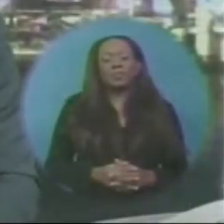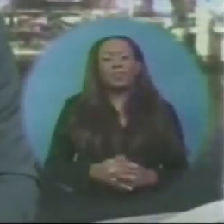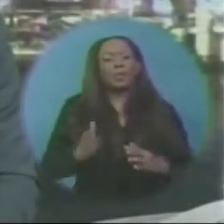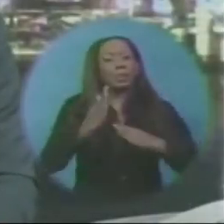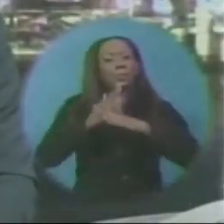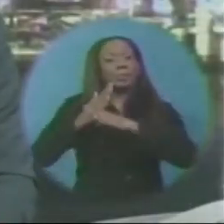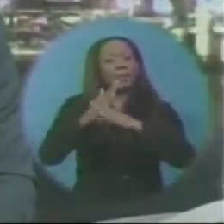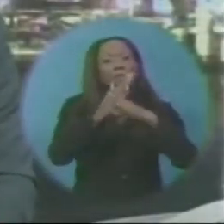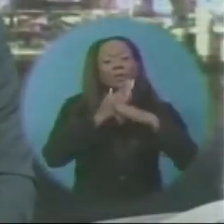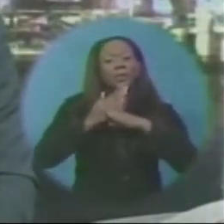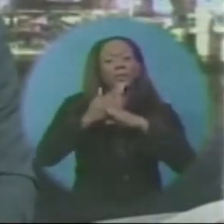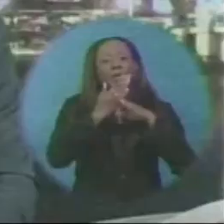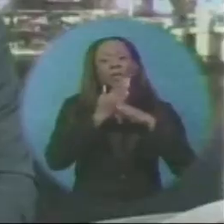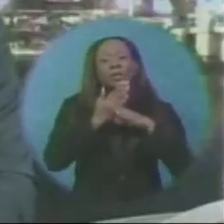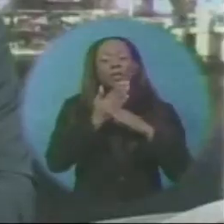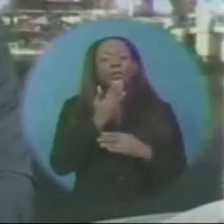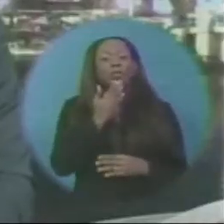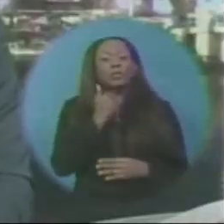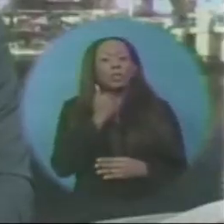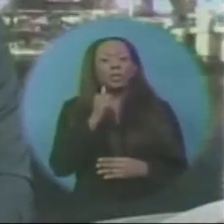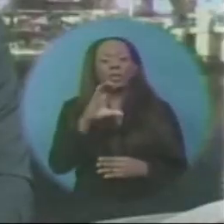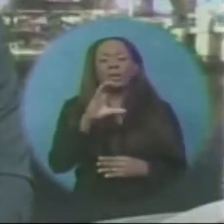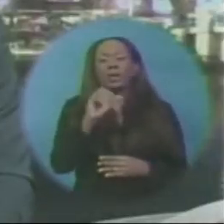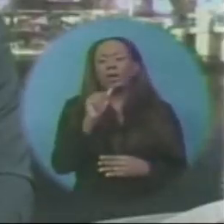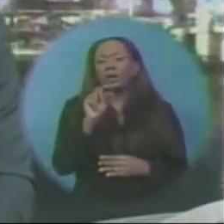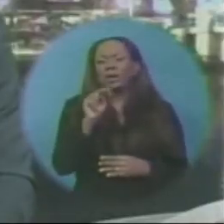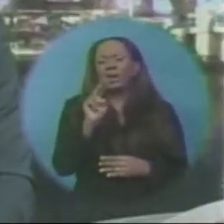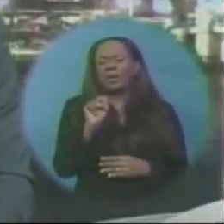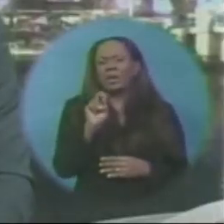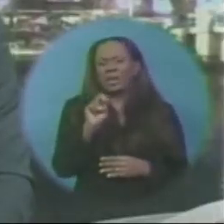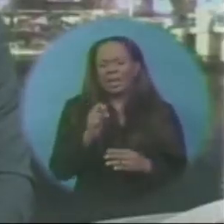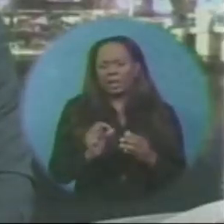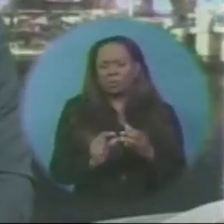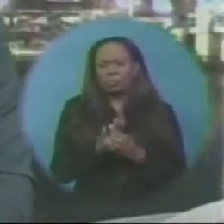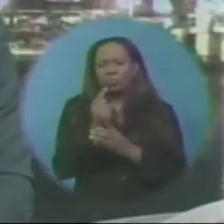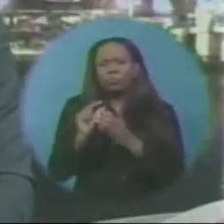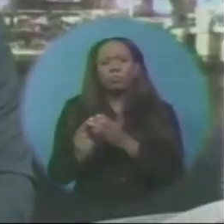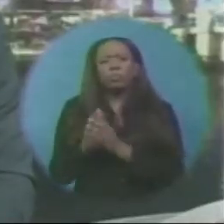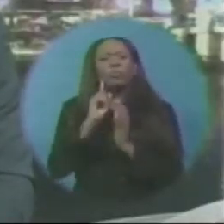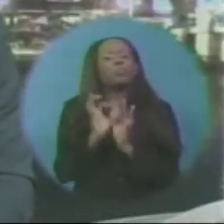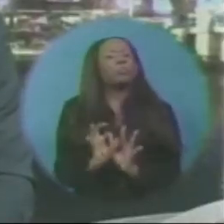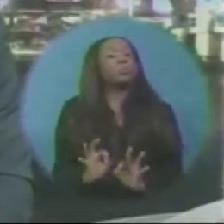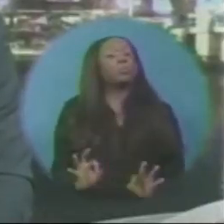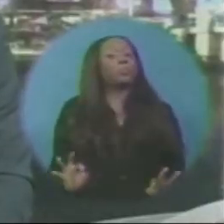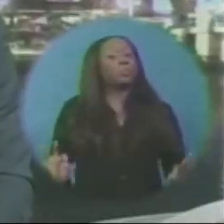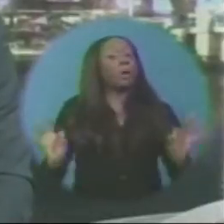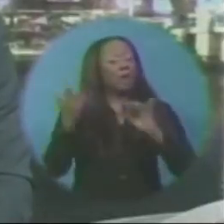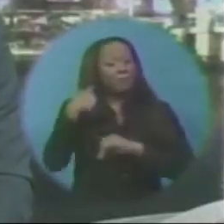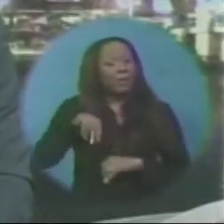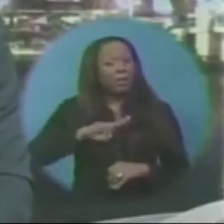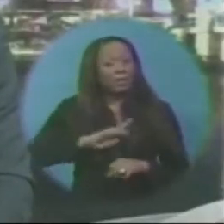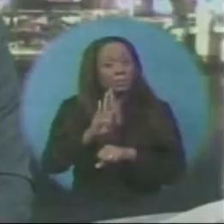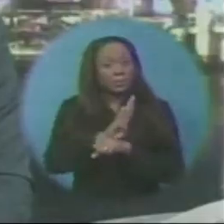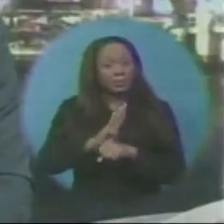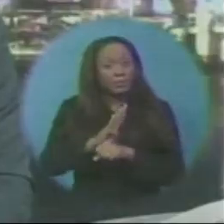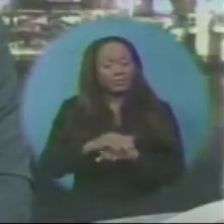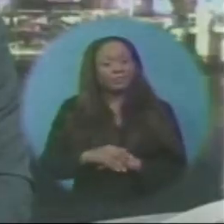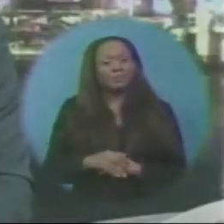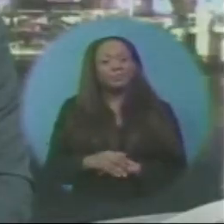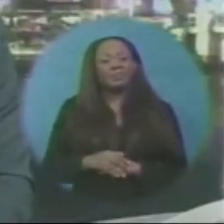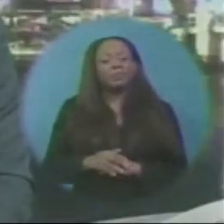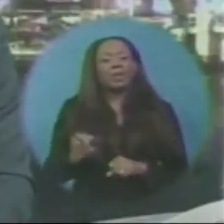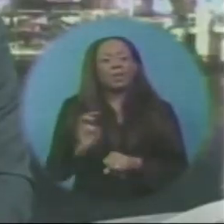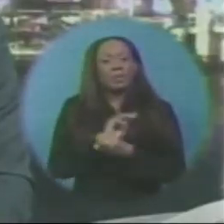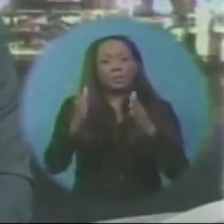Protection of the country's sugarcane crop is of paramount importance to the government of Barbados. That's according to Minister with Responsibility